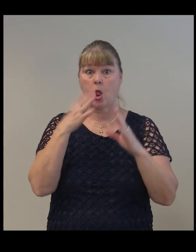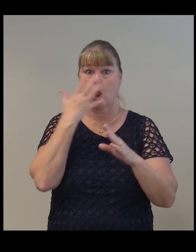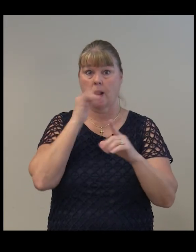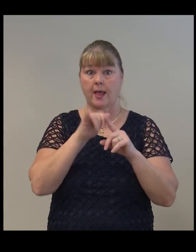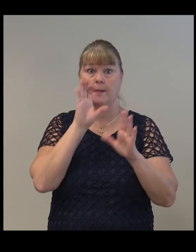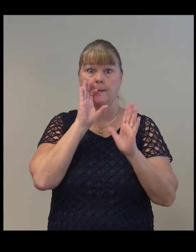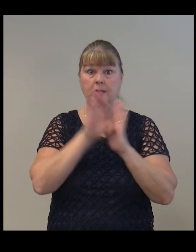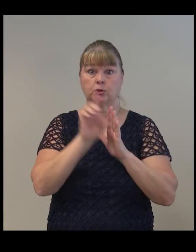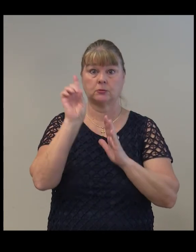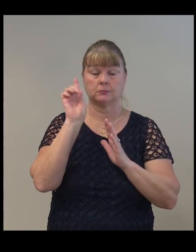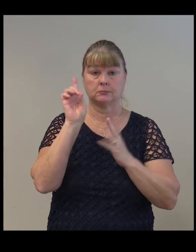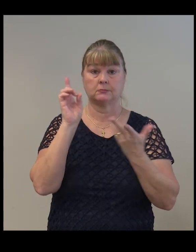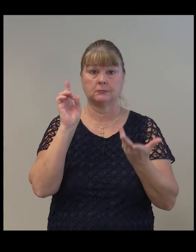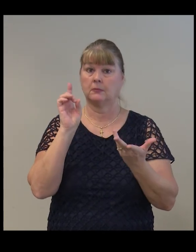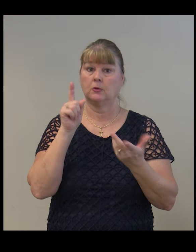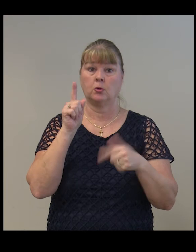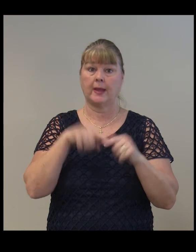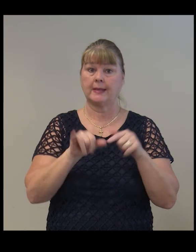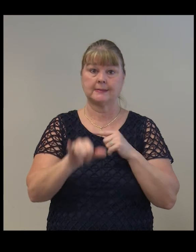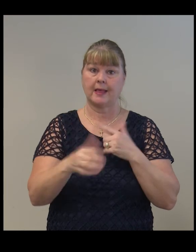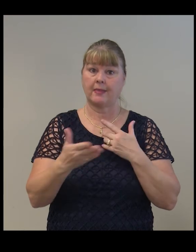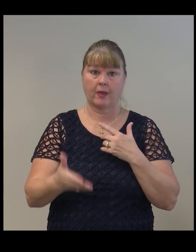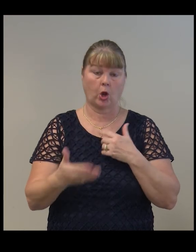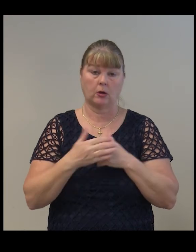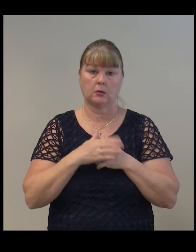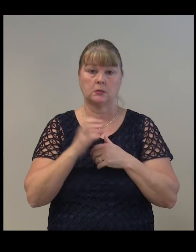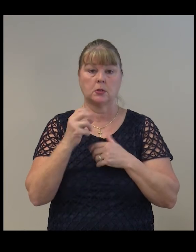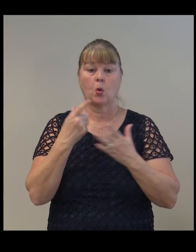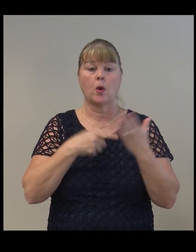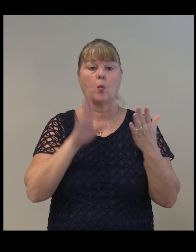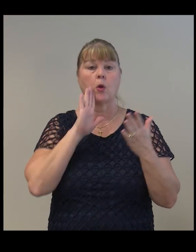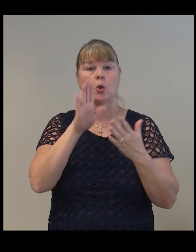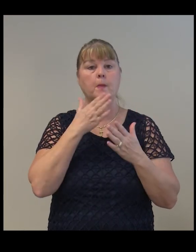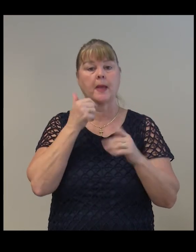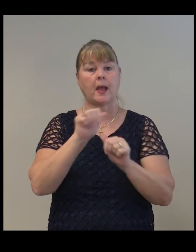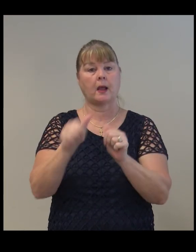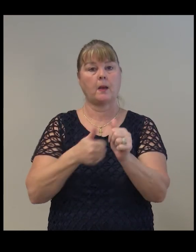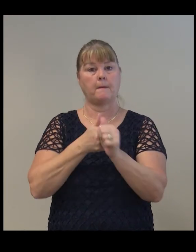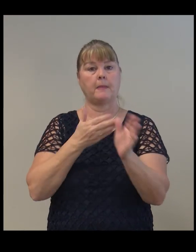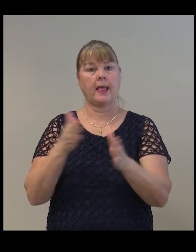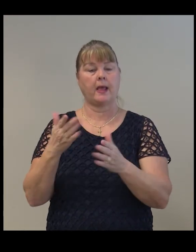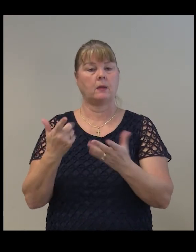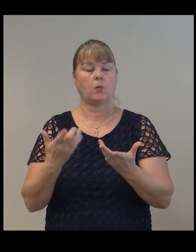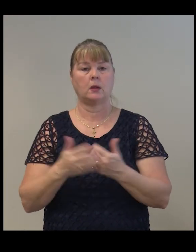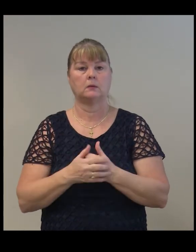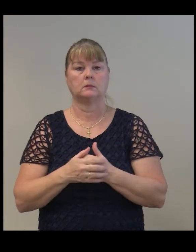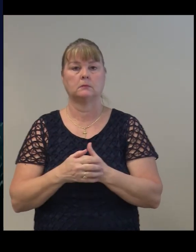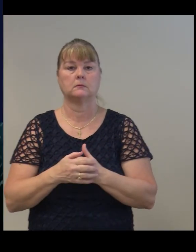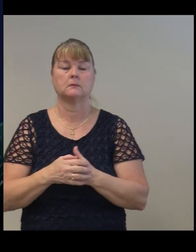like one of these in this photo, you can't stay there. So what's going to be your backup plan?